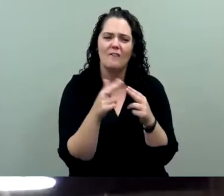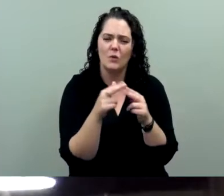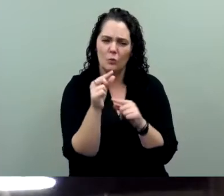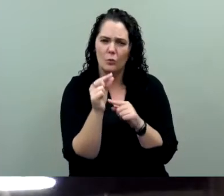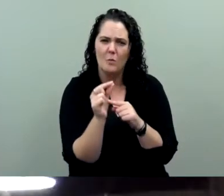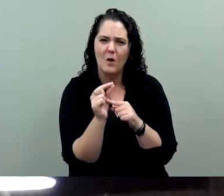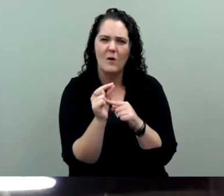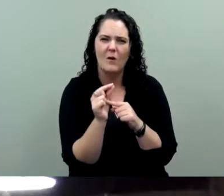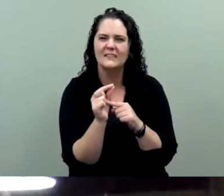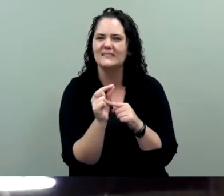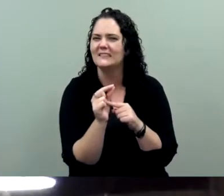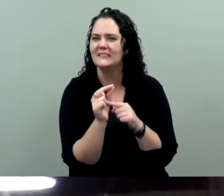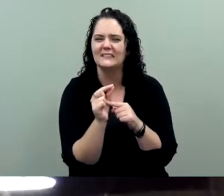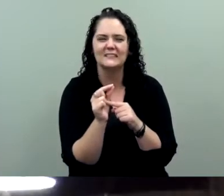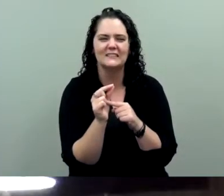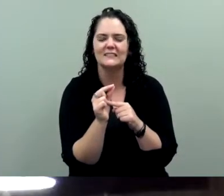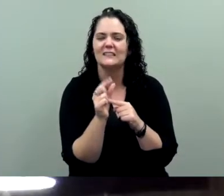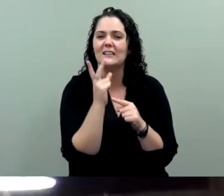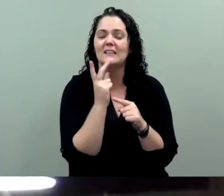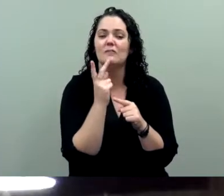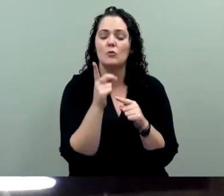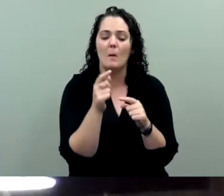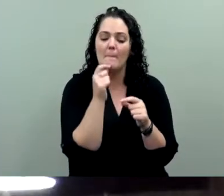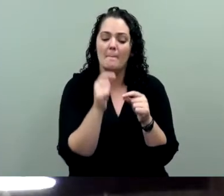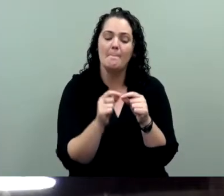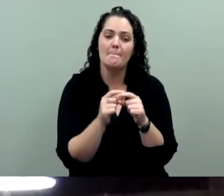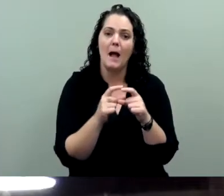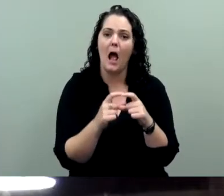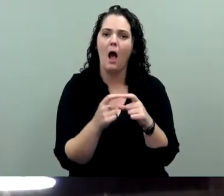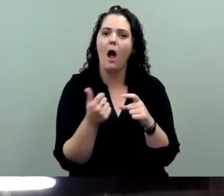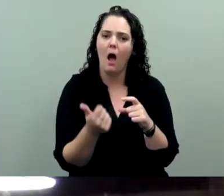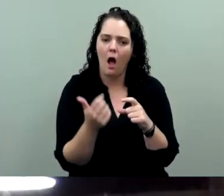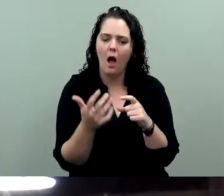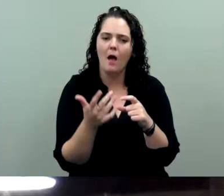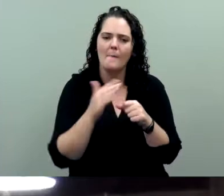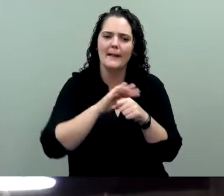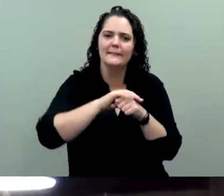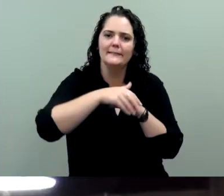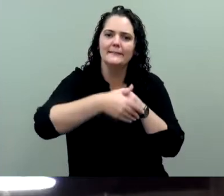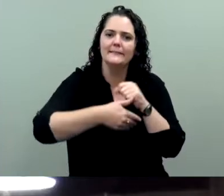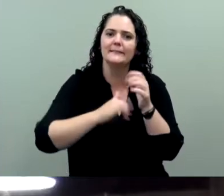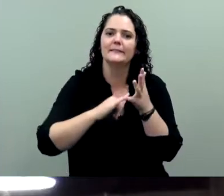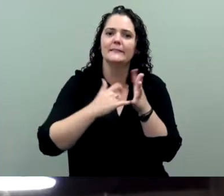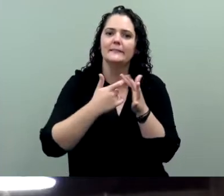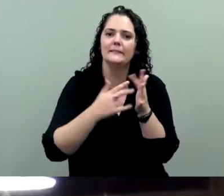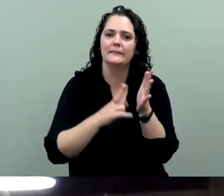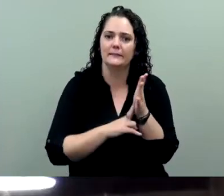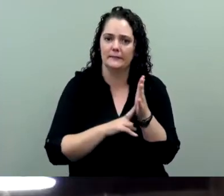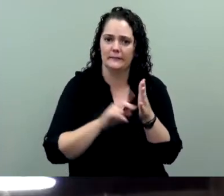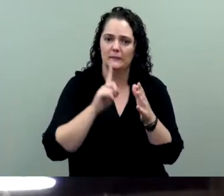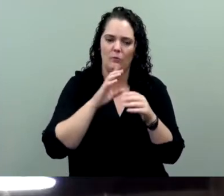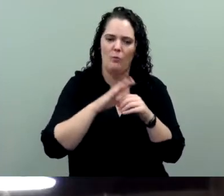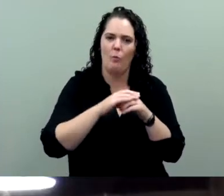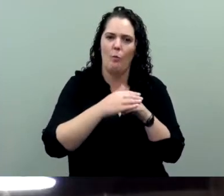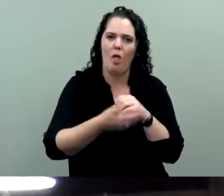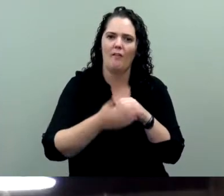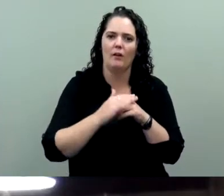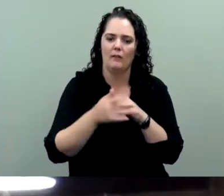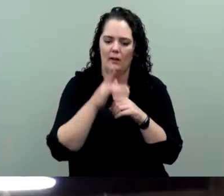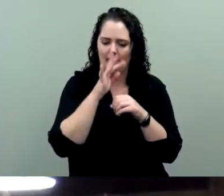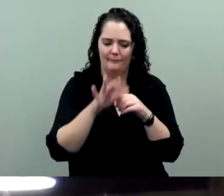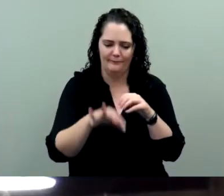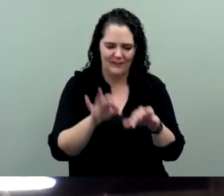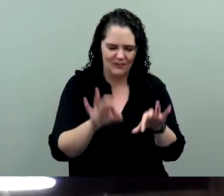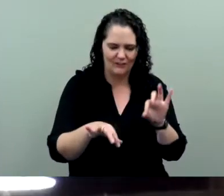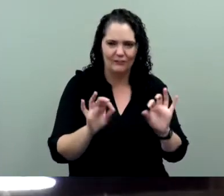have slightly larger pieces when you're first simmering it, that skin will just delaminate. It'll come right off and then you can pick it out. If you've got a lot of